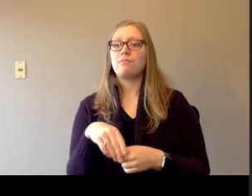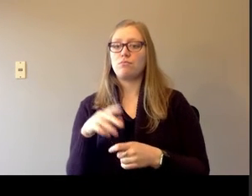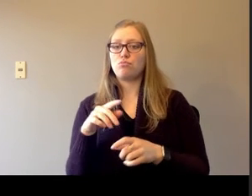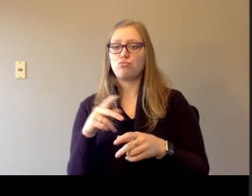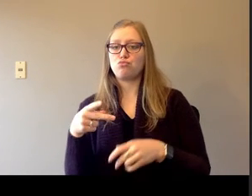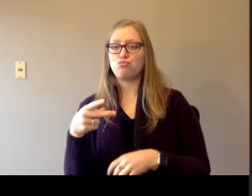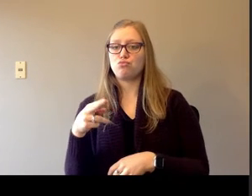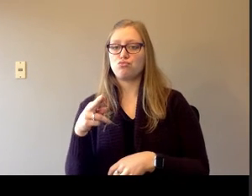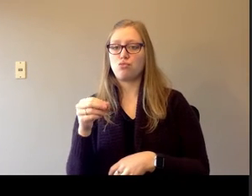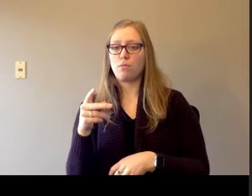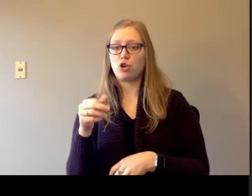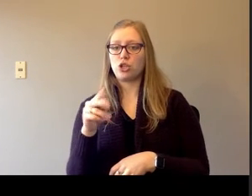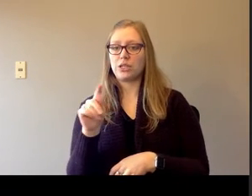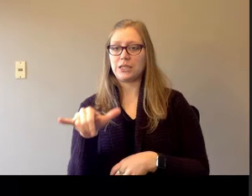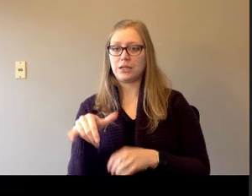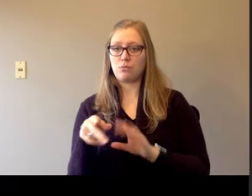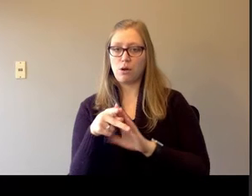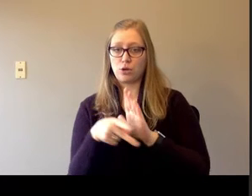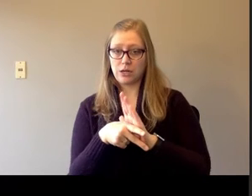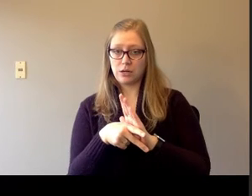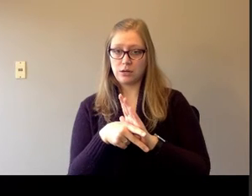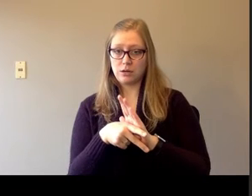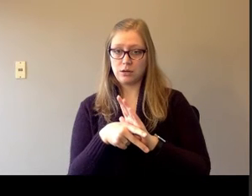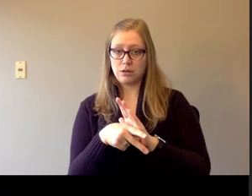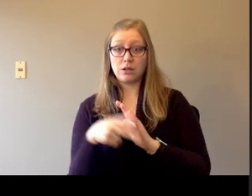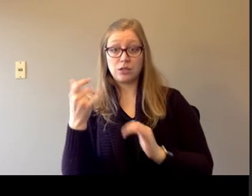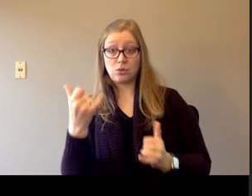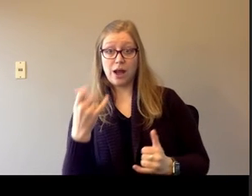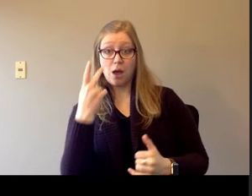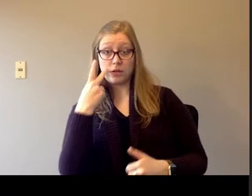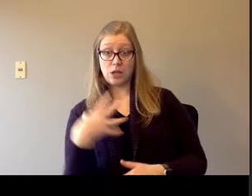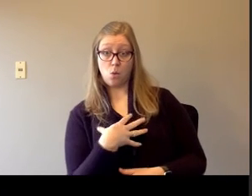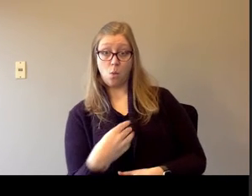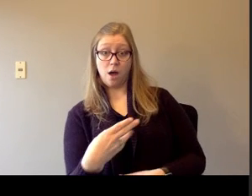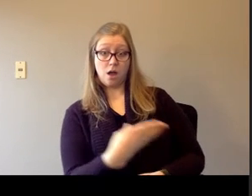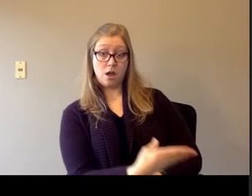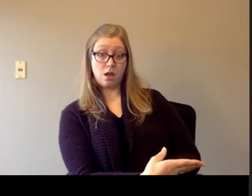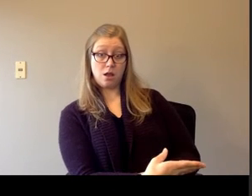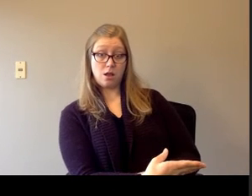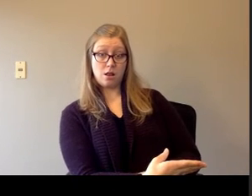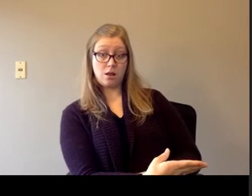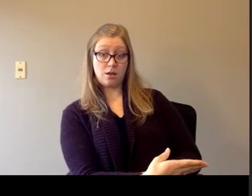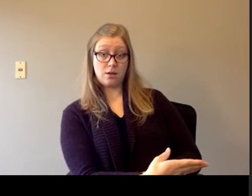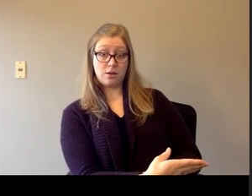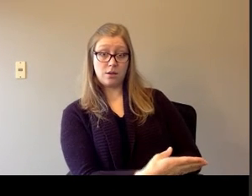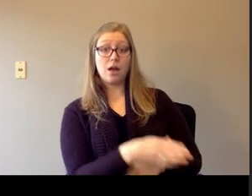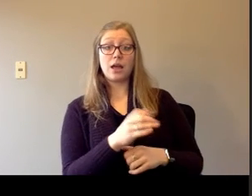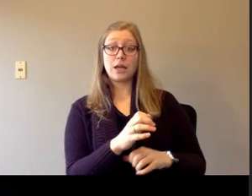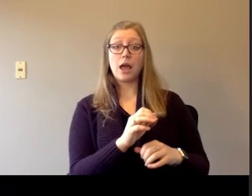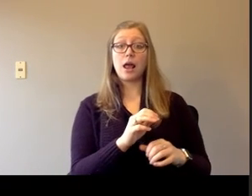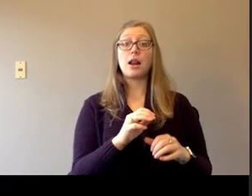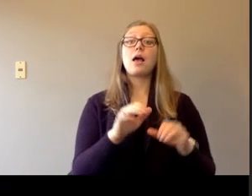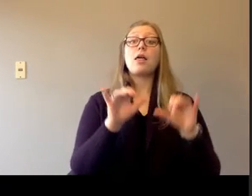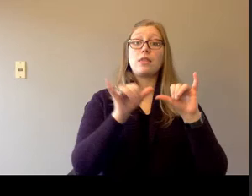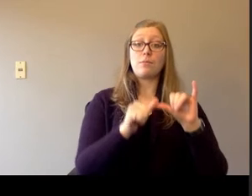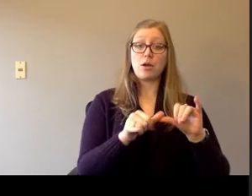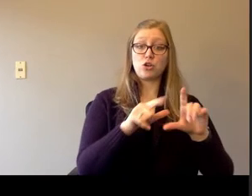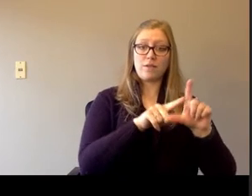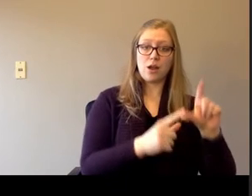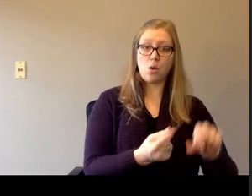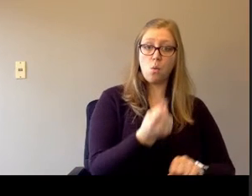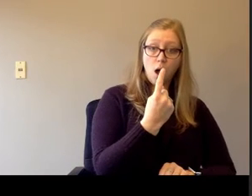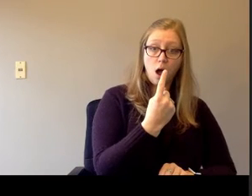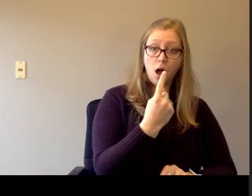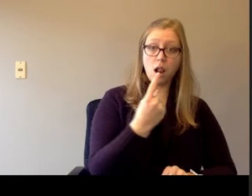2 plus the measure of angle 3, which are those three angles of the triangle, angle 1, angle 2, and angle